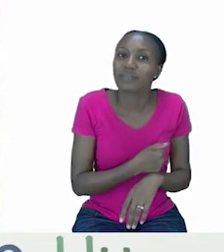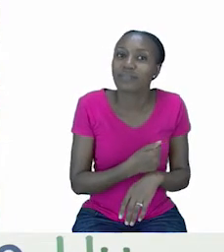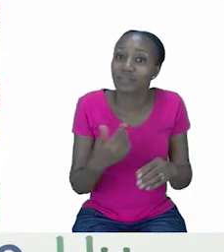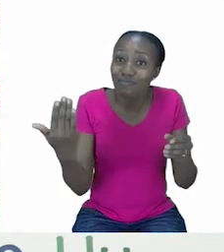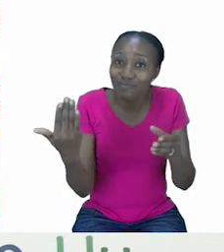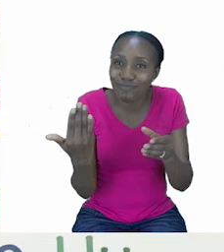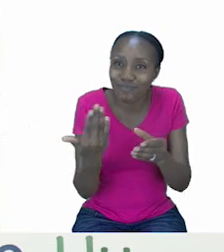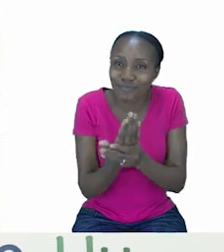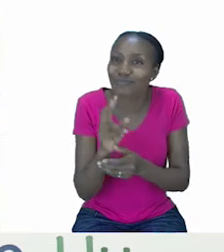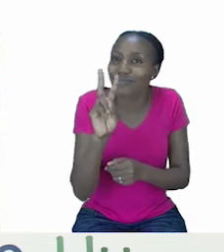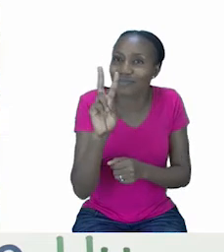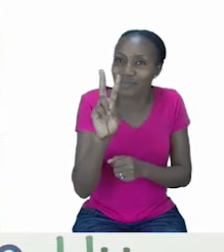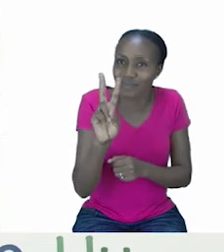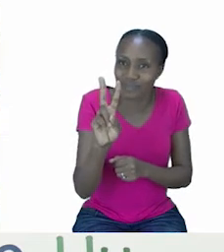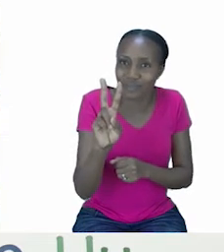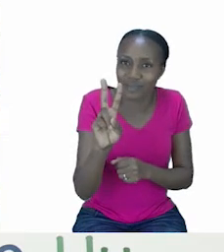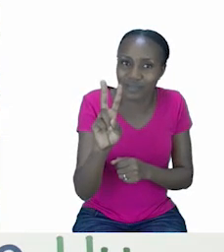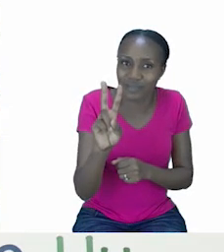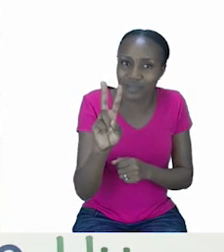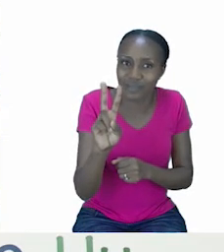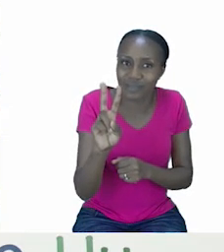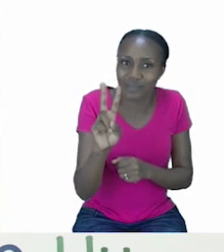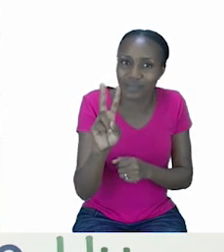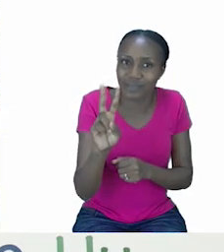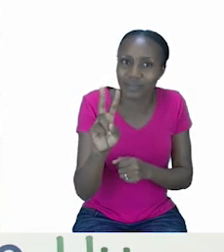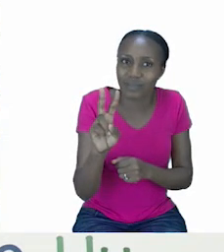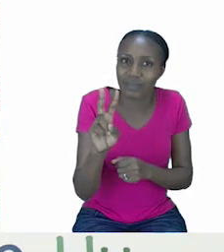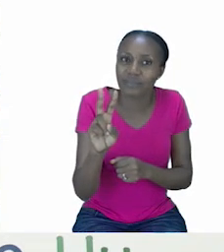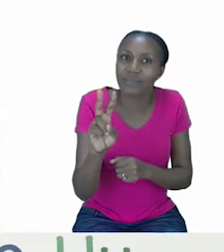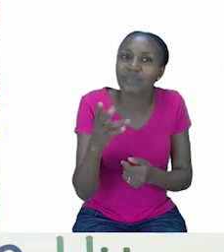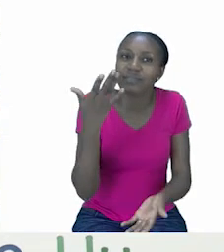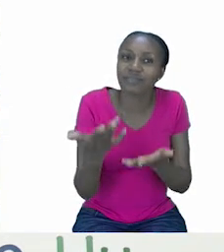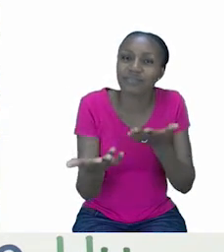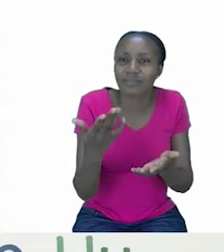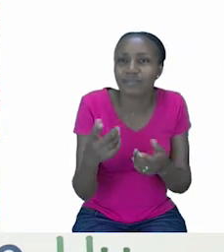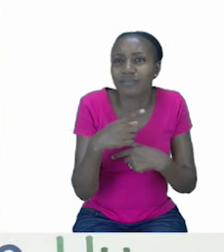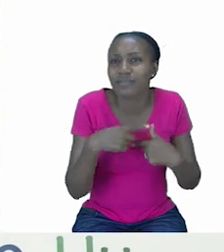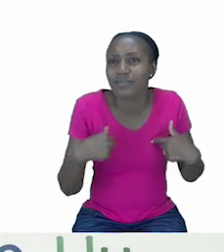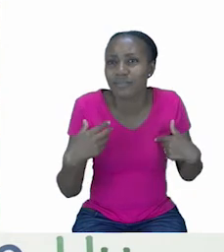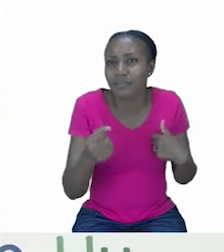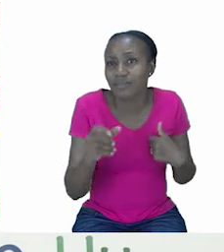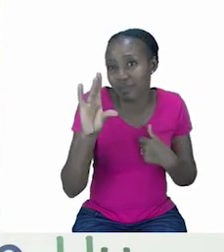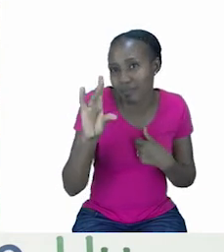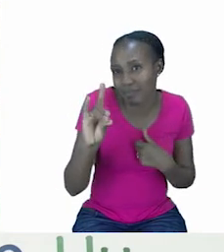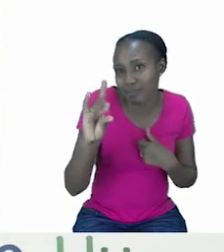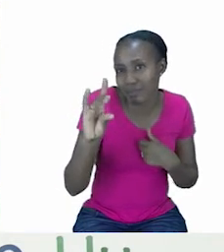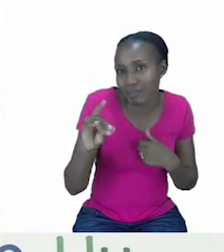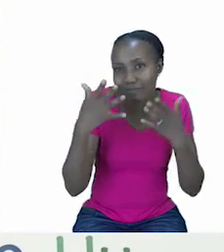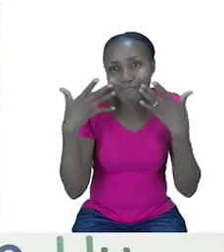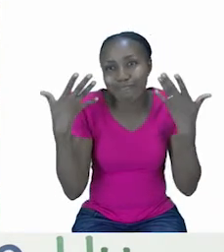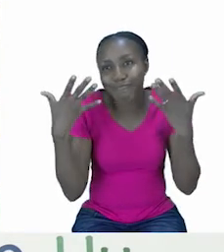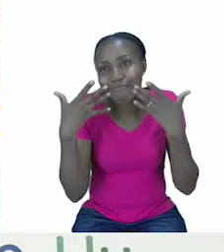for you. Now let's say we have a pet. It can be a dog, a cat,